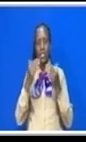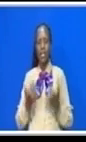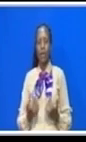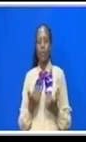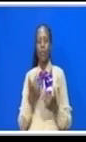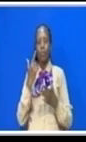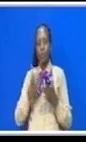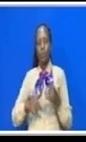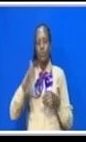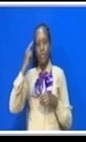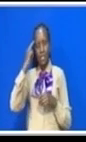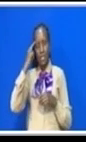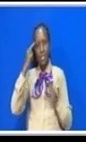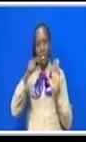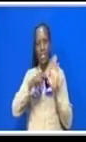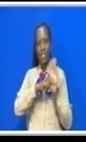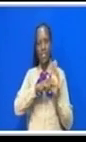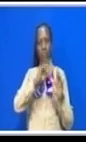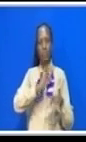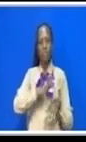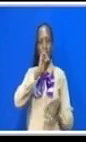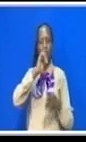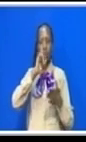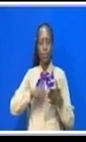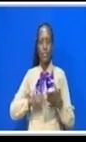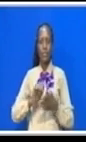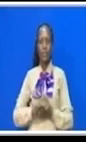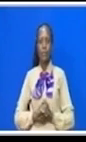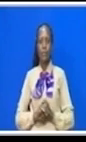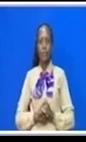we think were the negative effects.